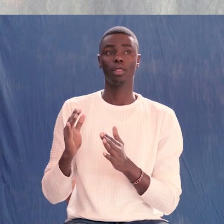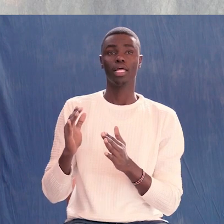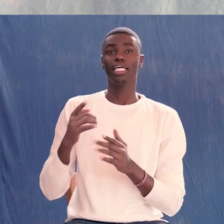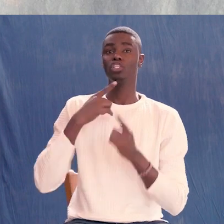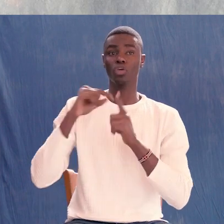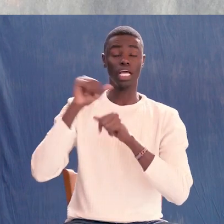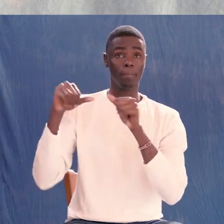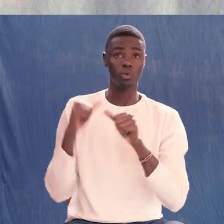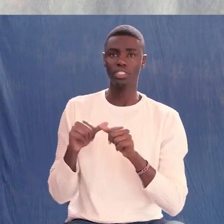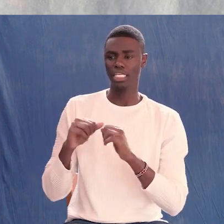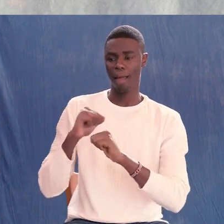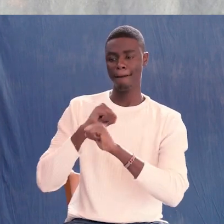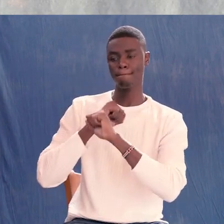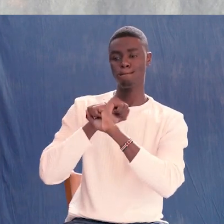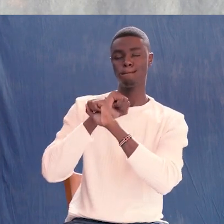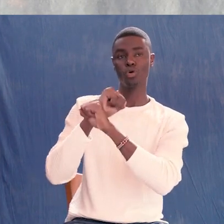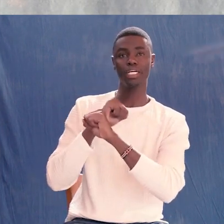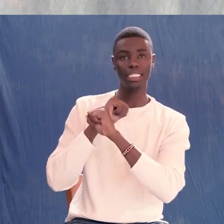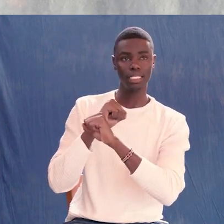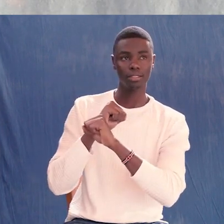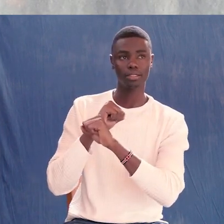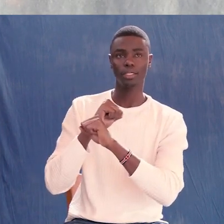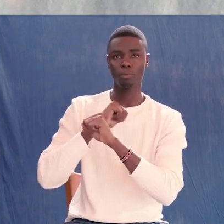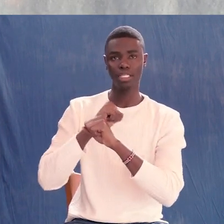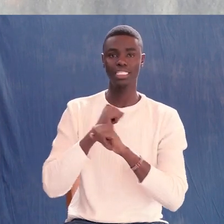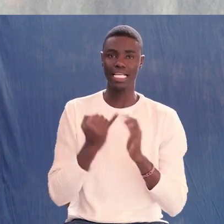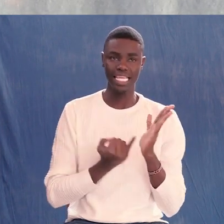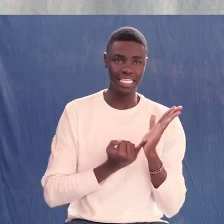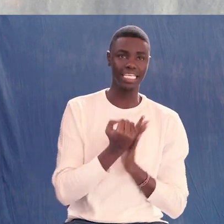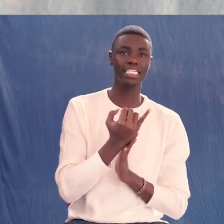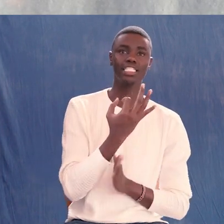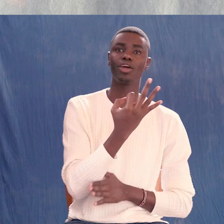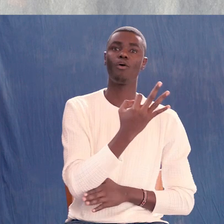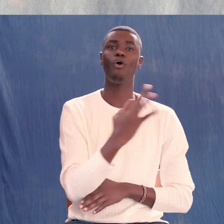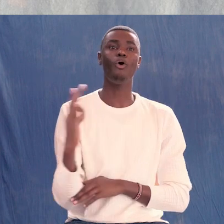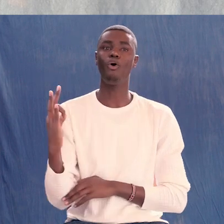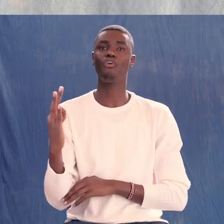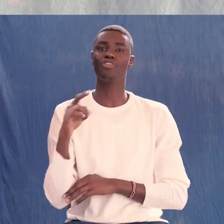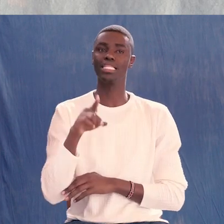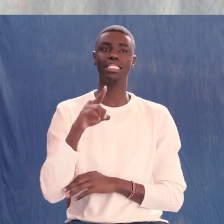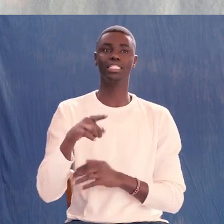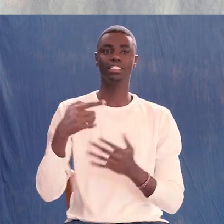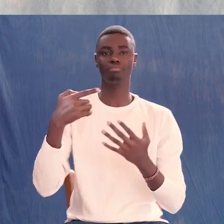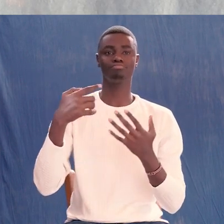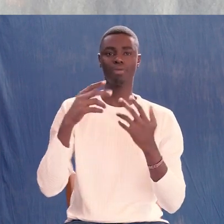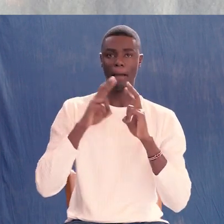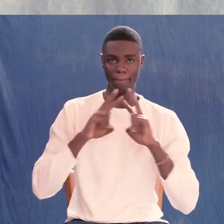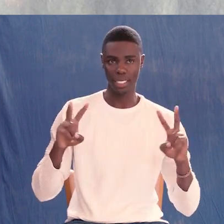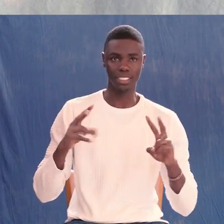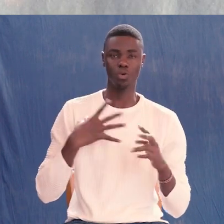He's talking about protecting the integrity of this radically inclusive yet